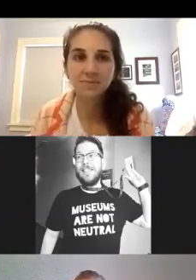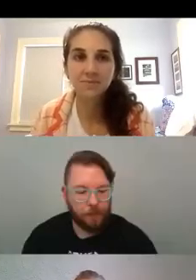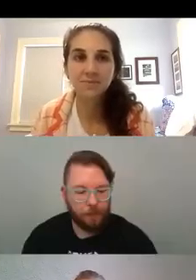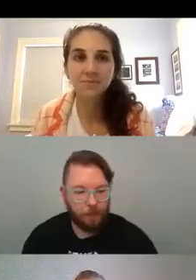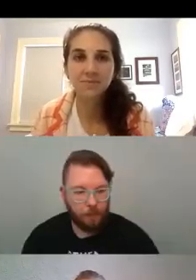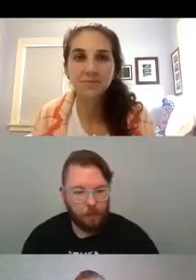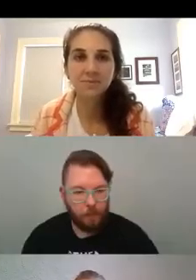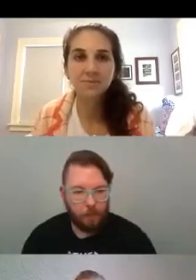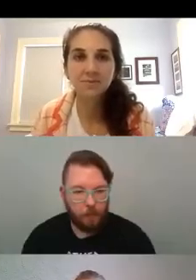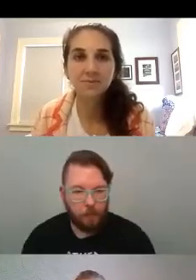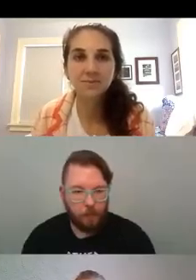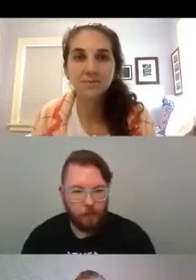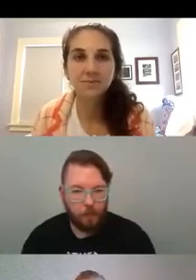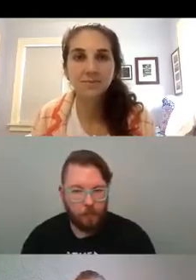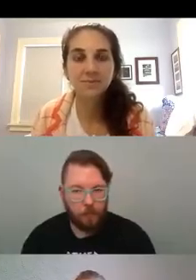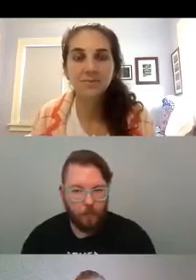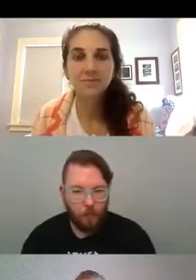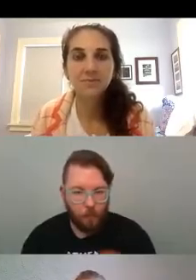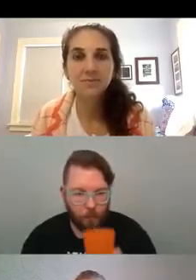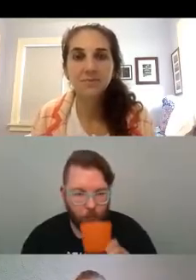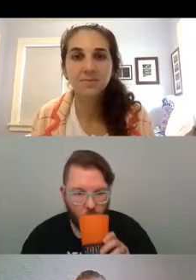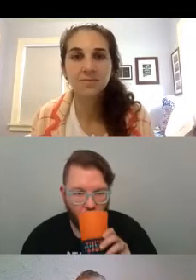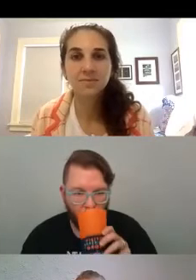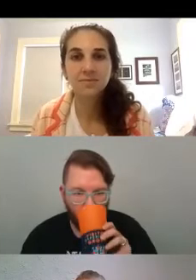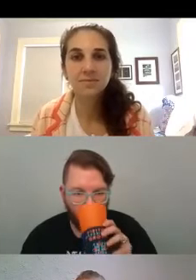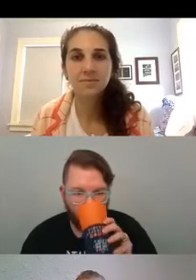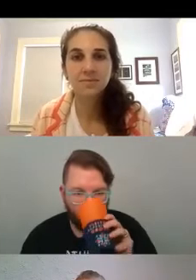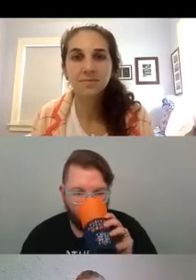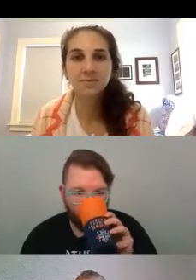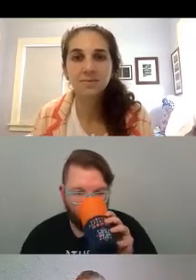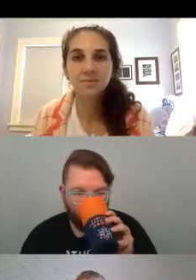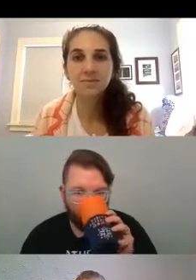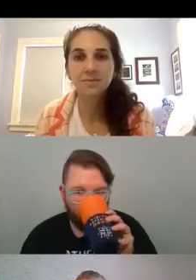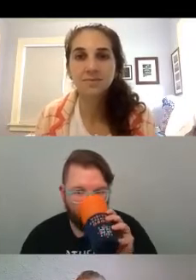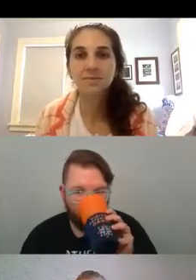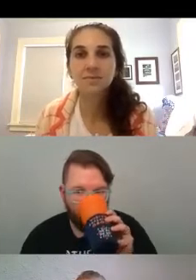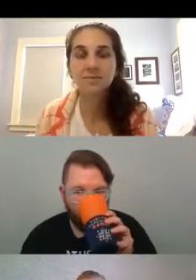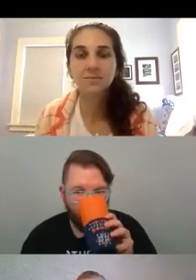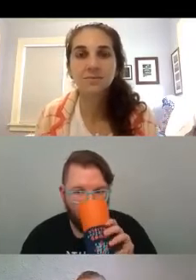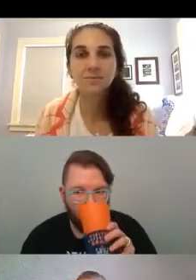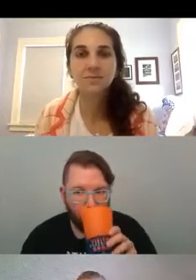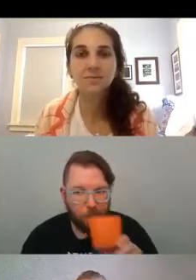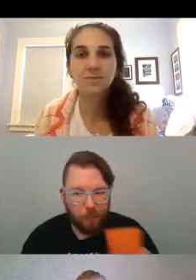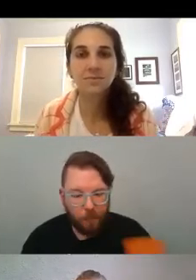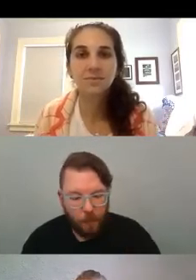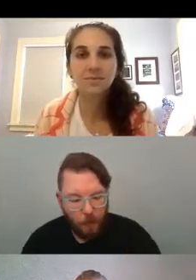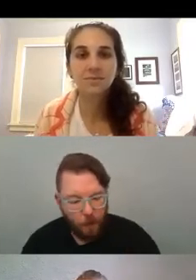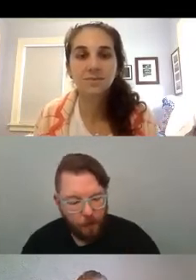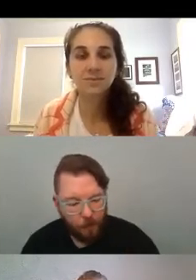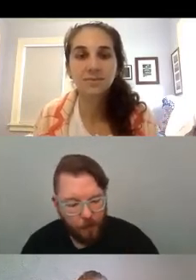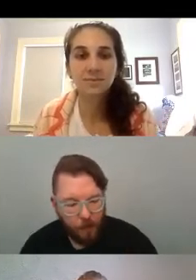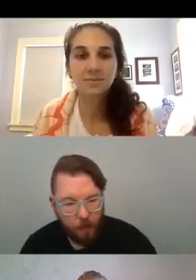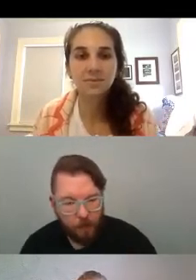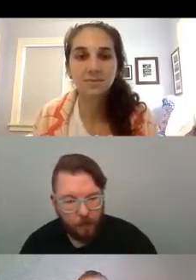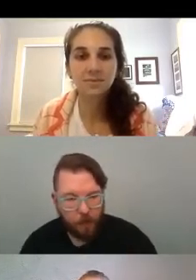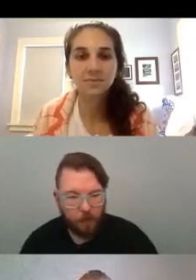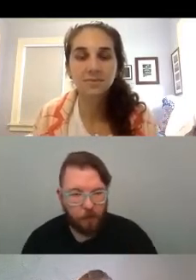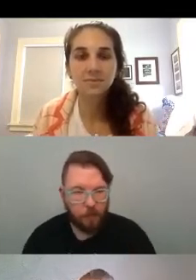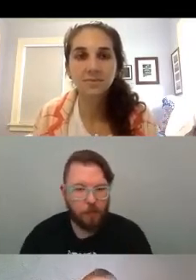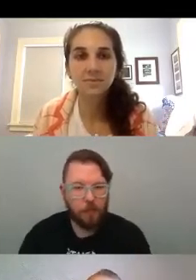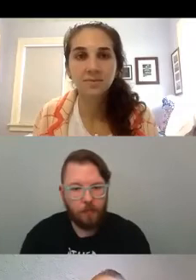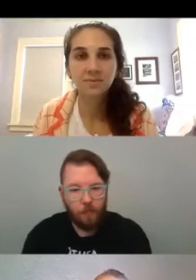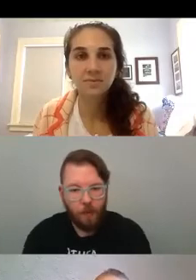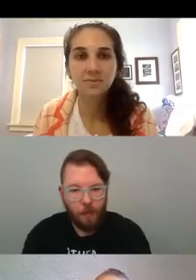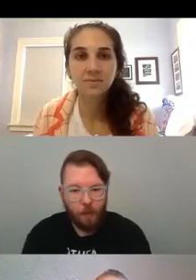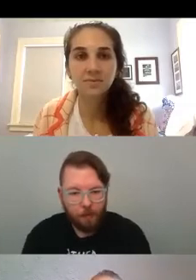meetings. Follow 3 basic rules. Take space, or offer your experience and tell your